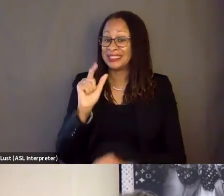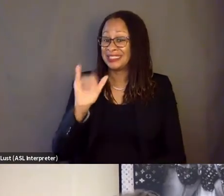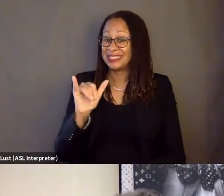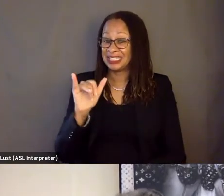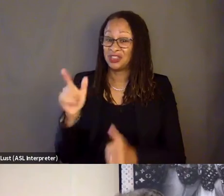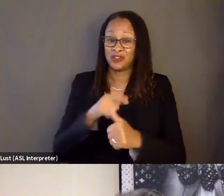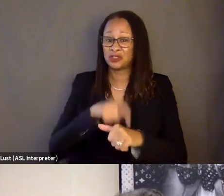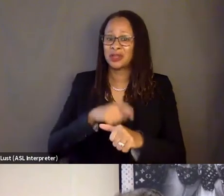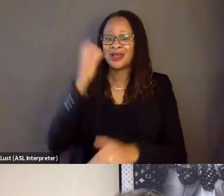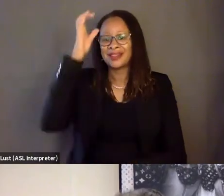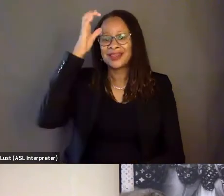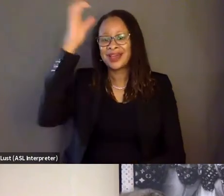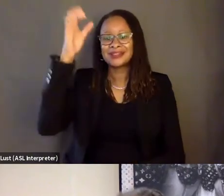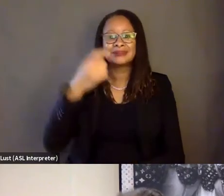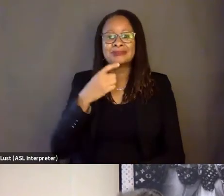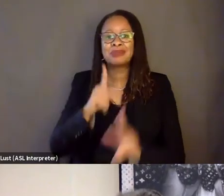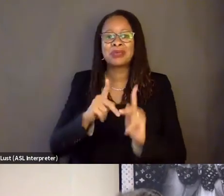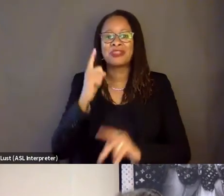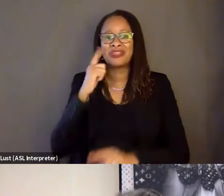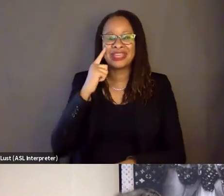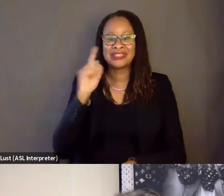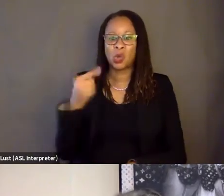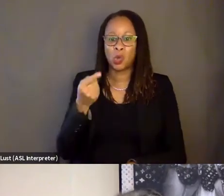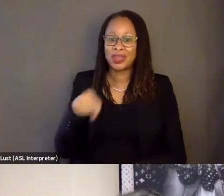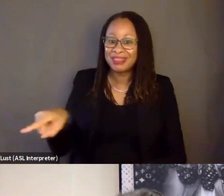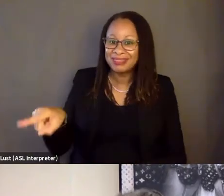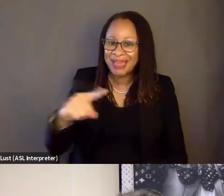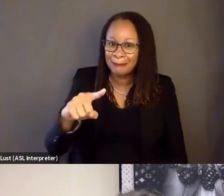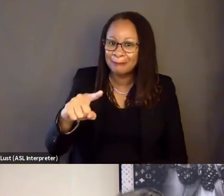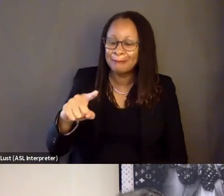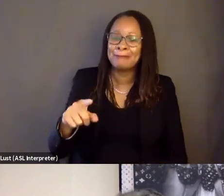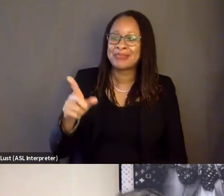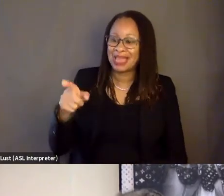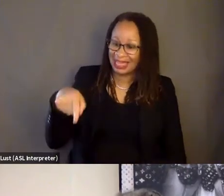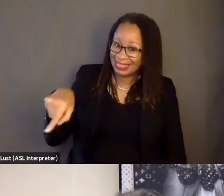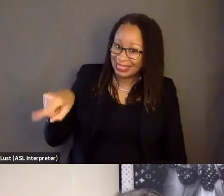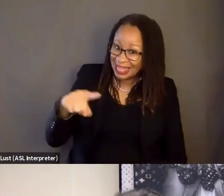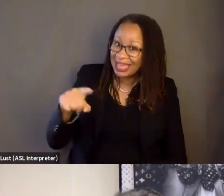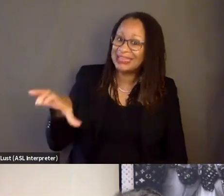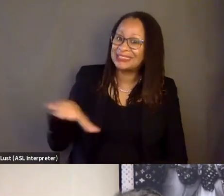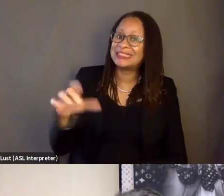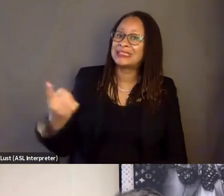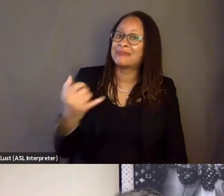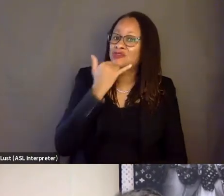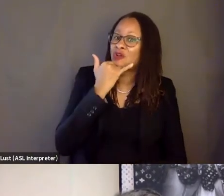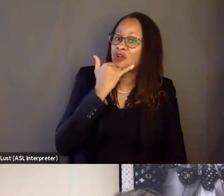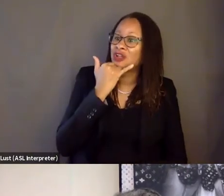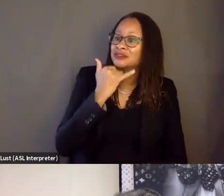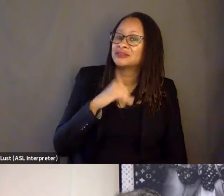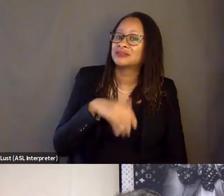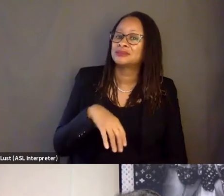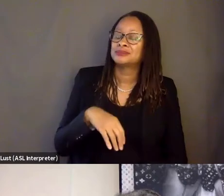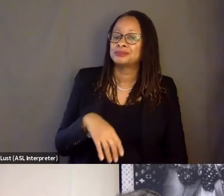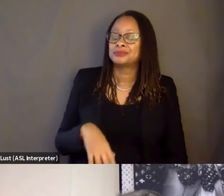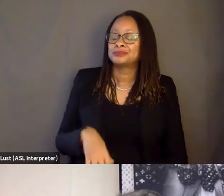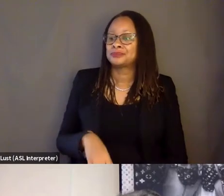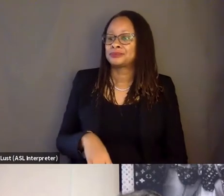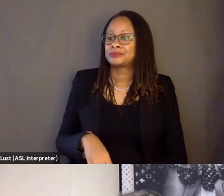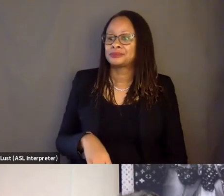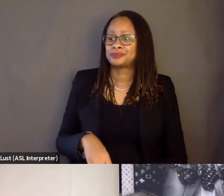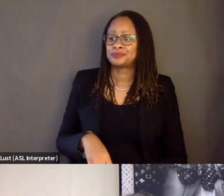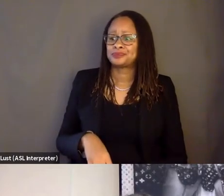of people think it's just them, that they did something wrong. It's